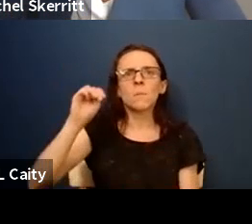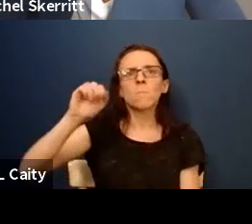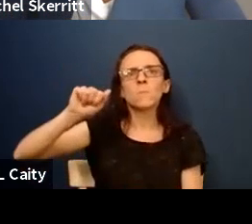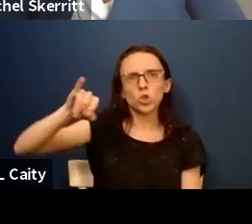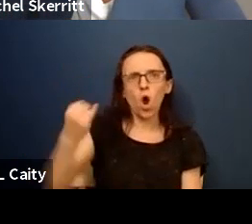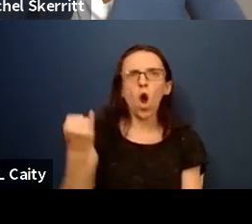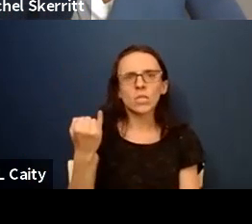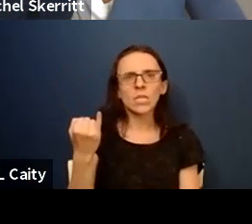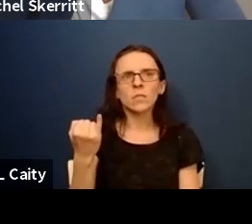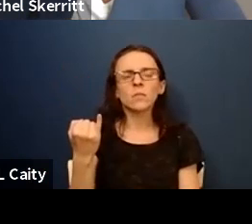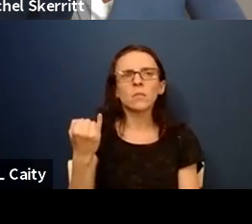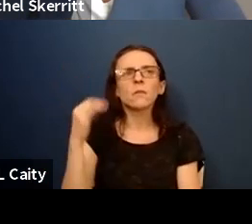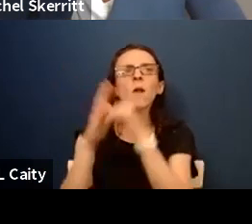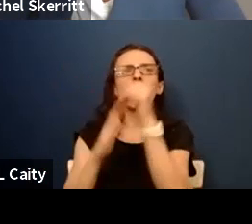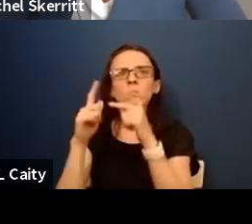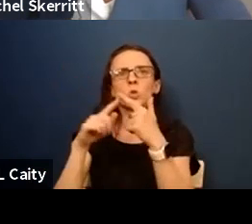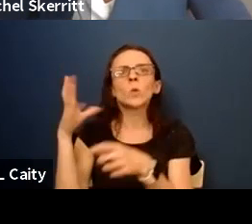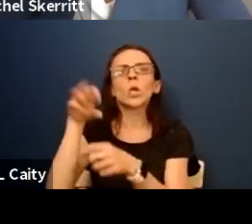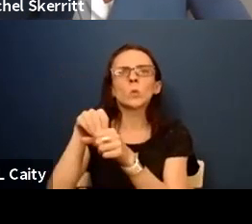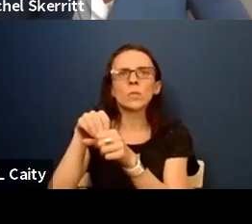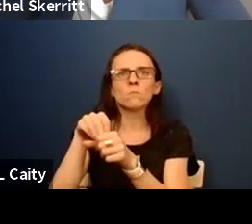comfortable with including it as part of the conversation.